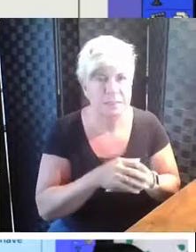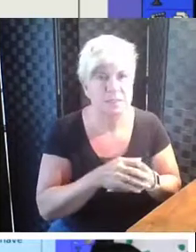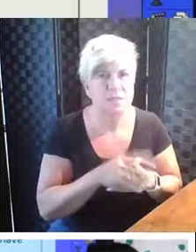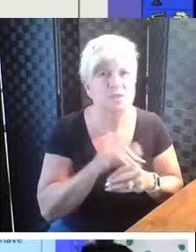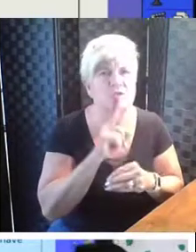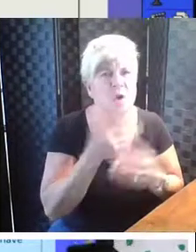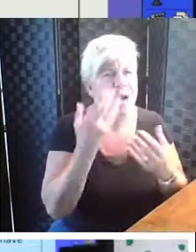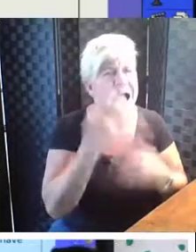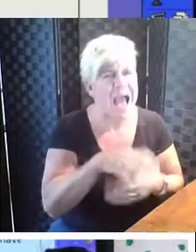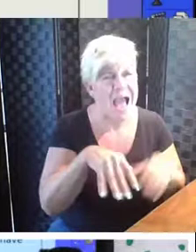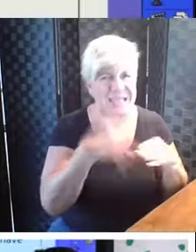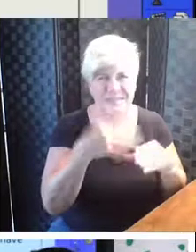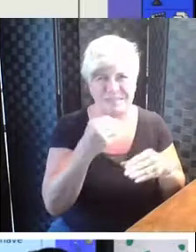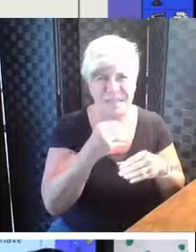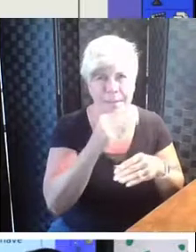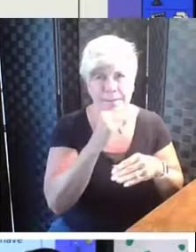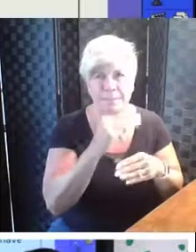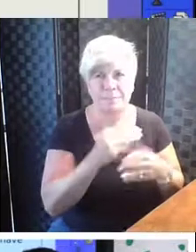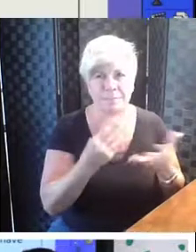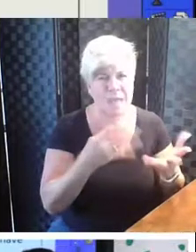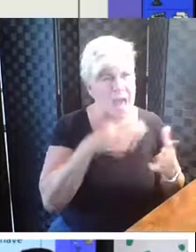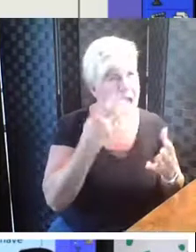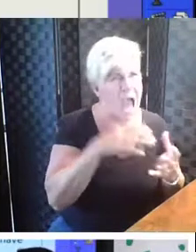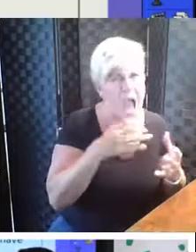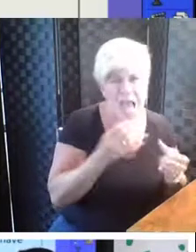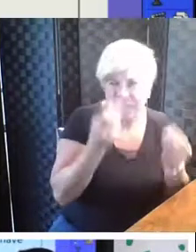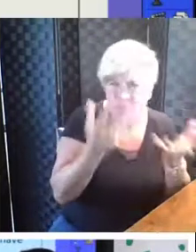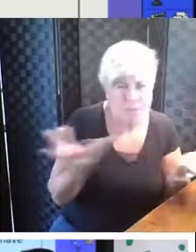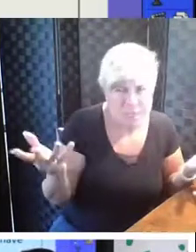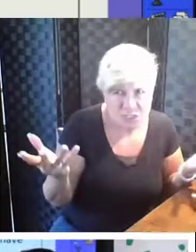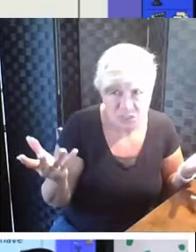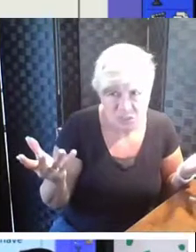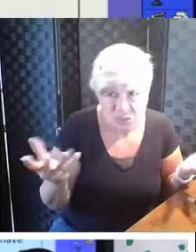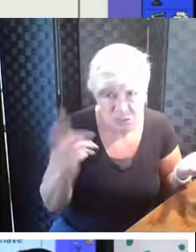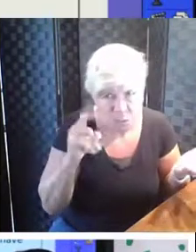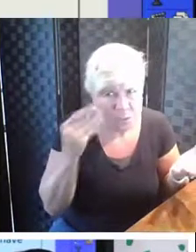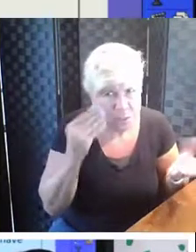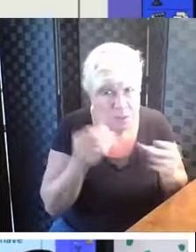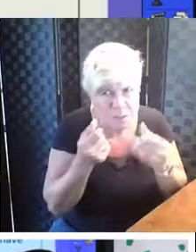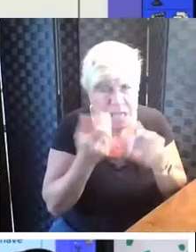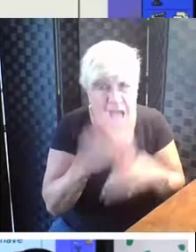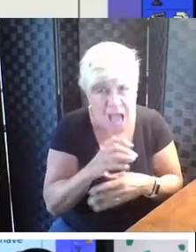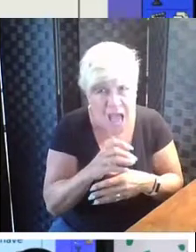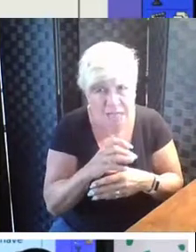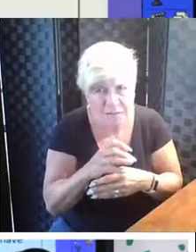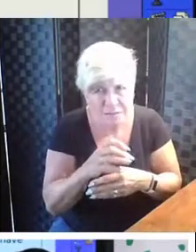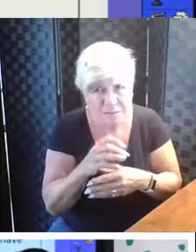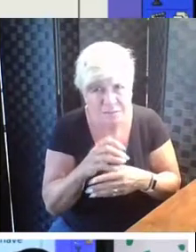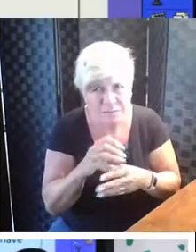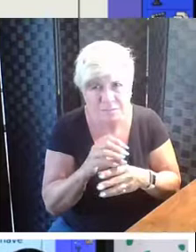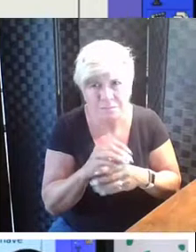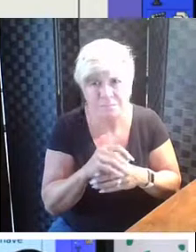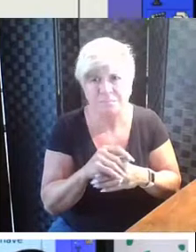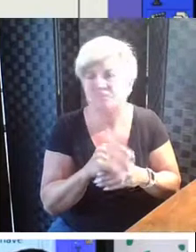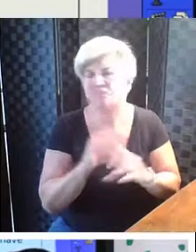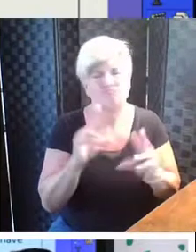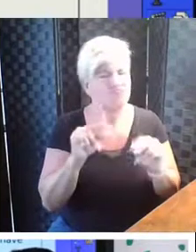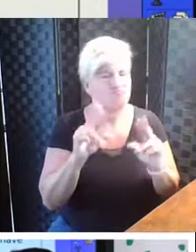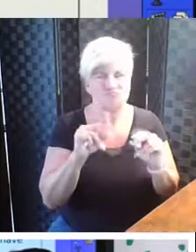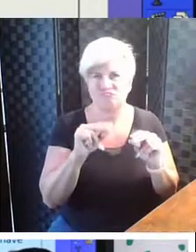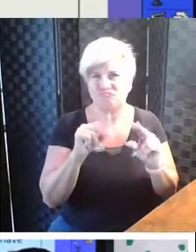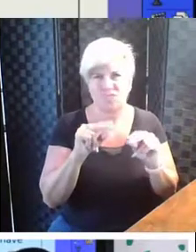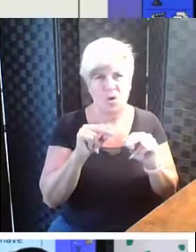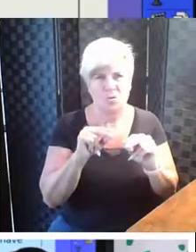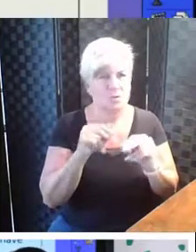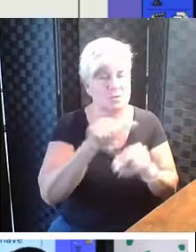is so hot outside. Does that give us any information that we can use to solve the math problem in the story?